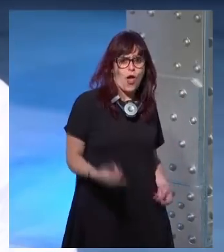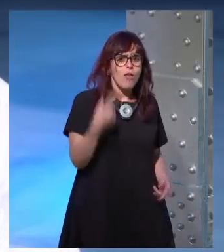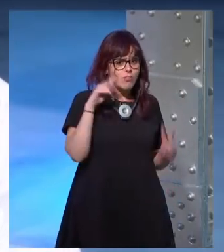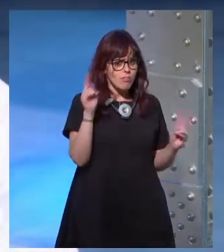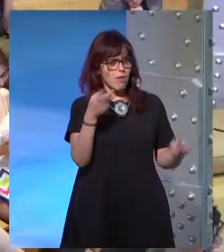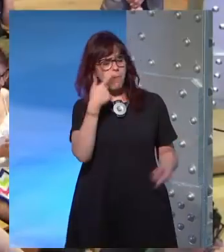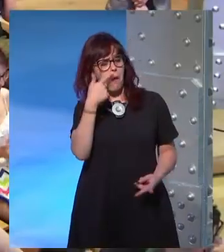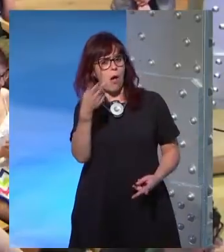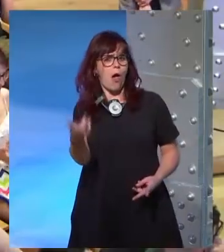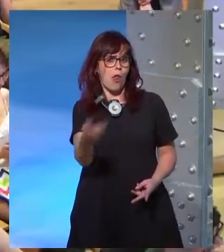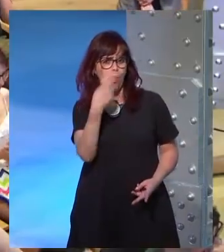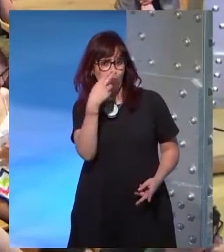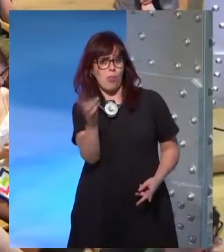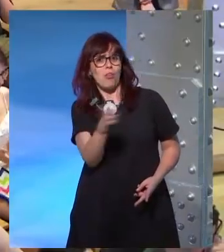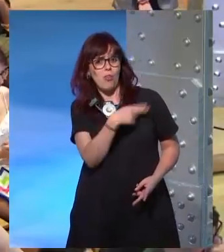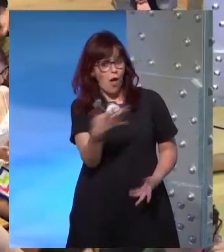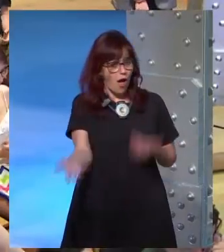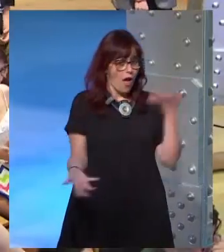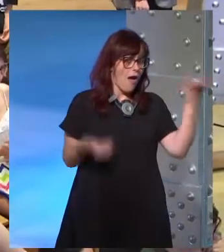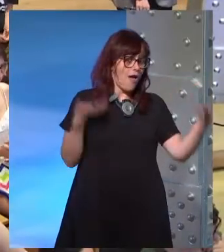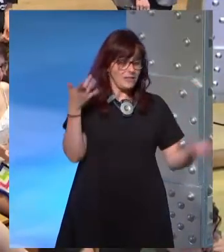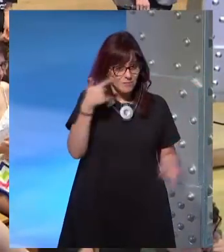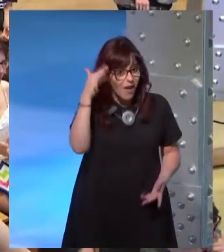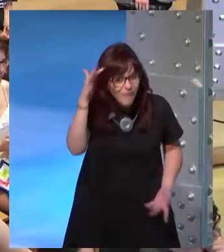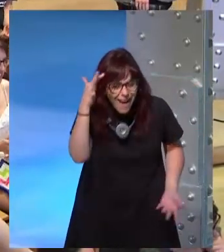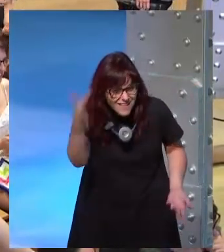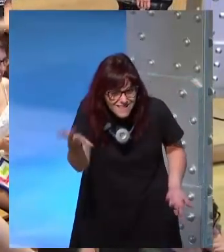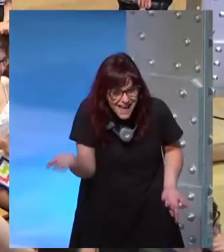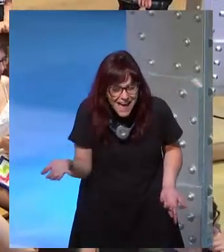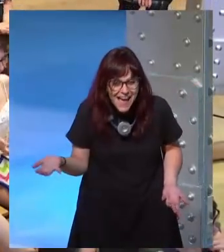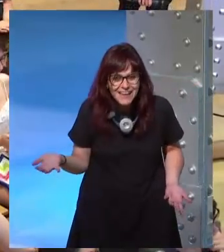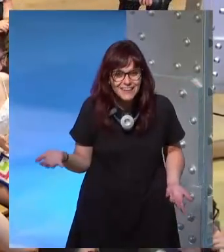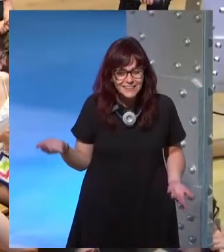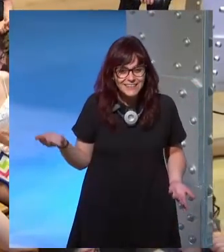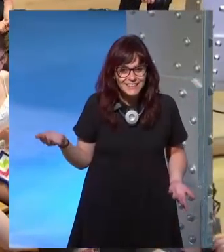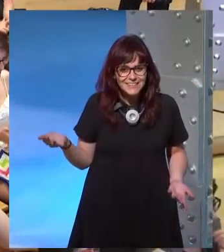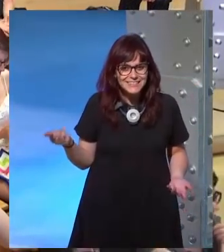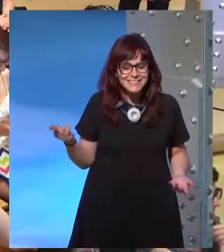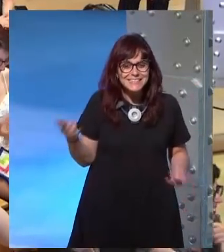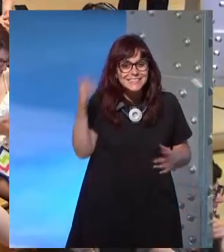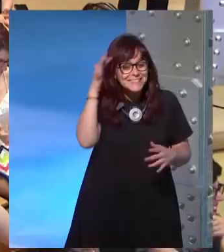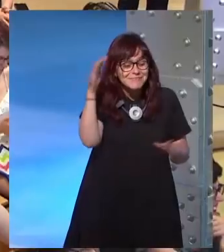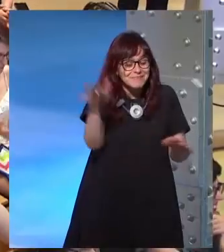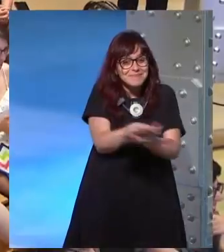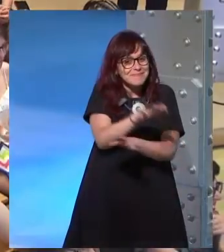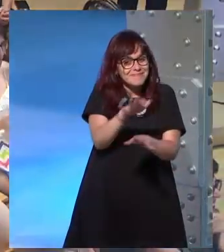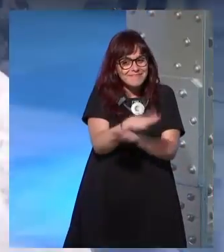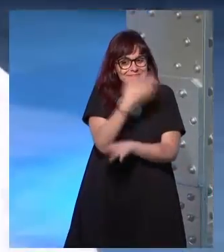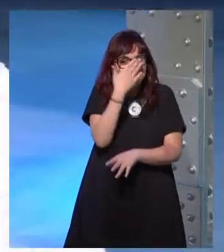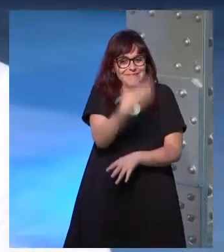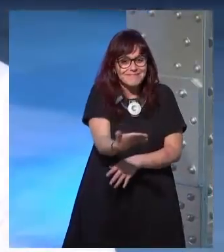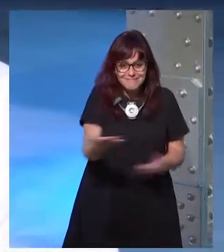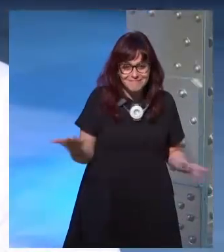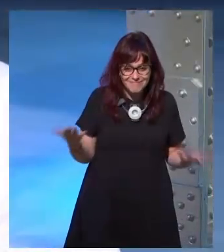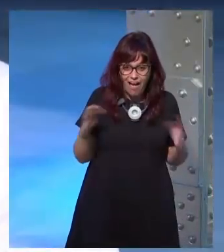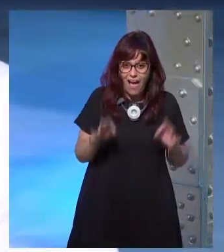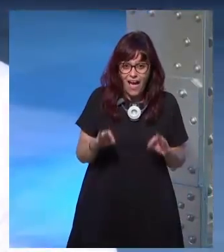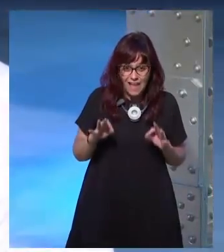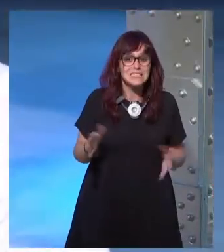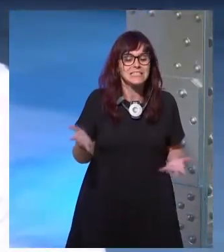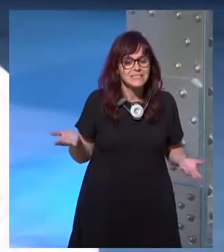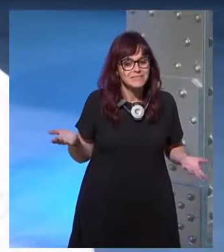Is it really about us? It is so funny. I had somebody ask me that,